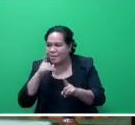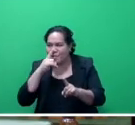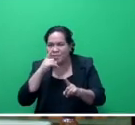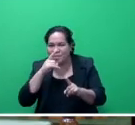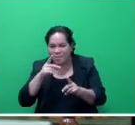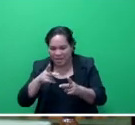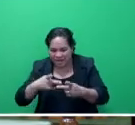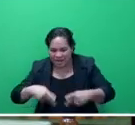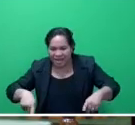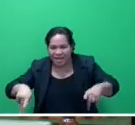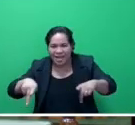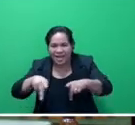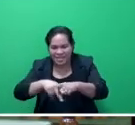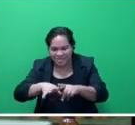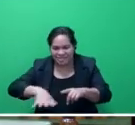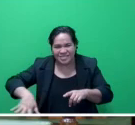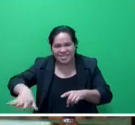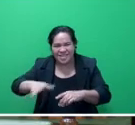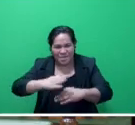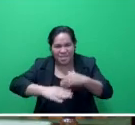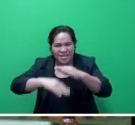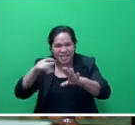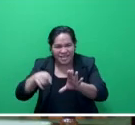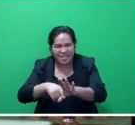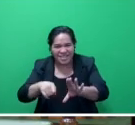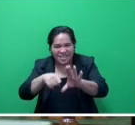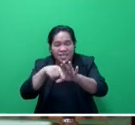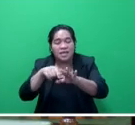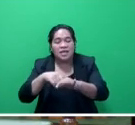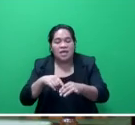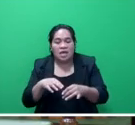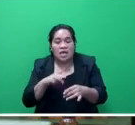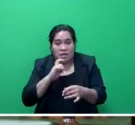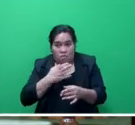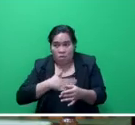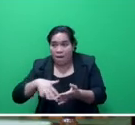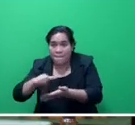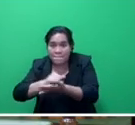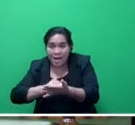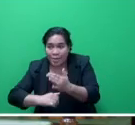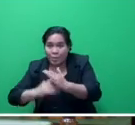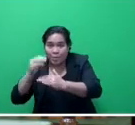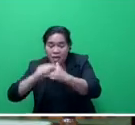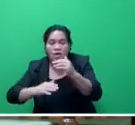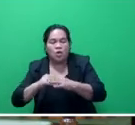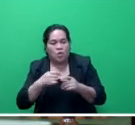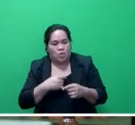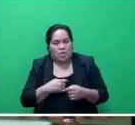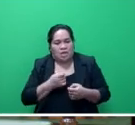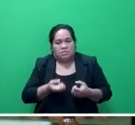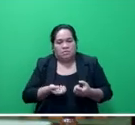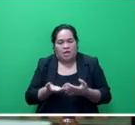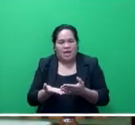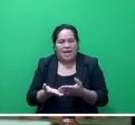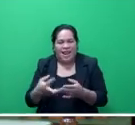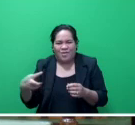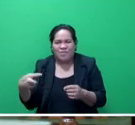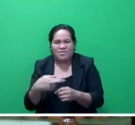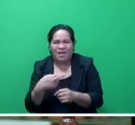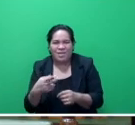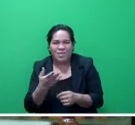water equipment. Mr. Speaker, sir, we are also extending the tax holiday to existing hotels. For refurbishment and renovations above $2